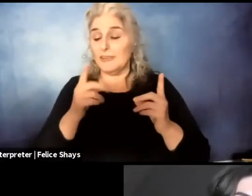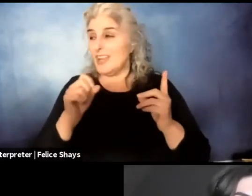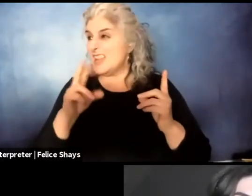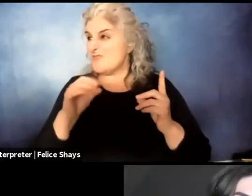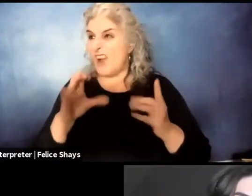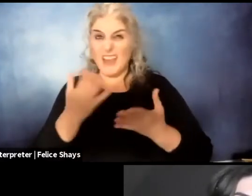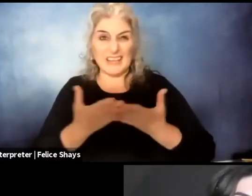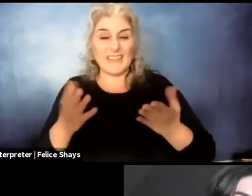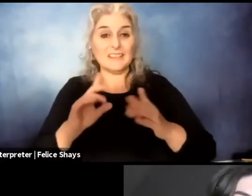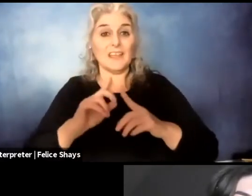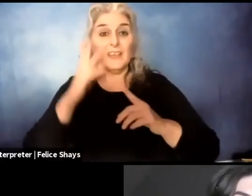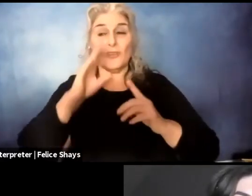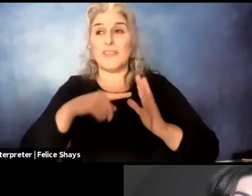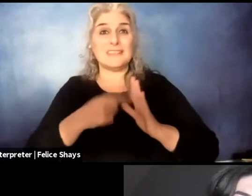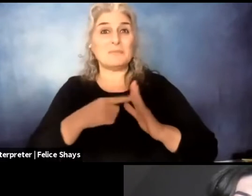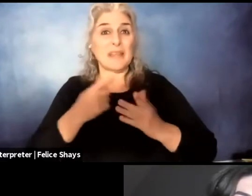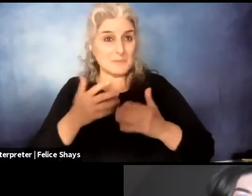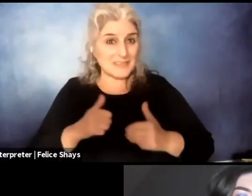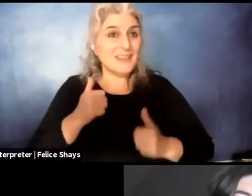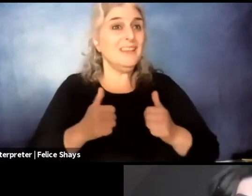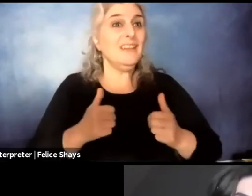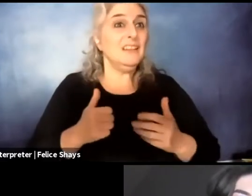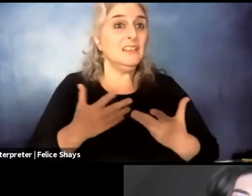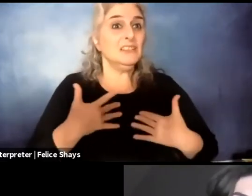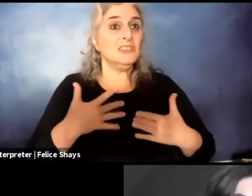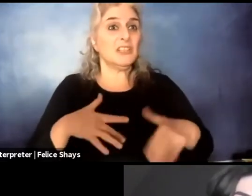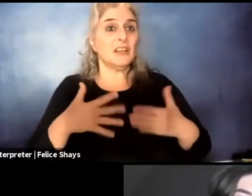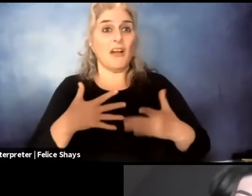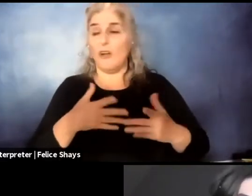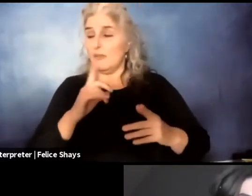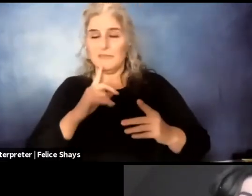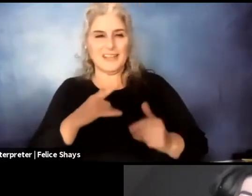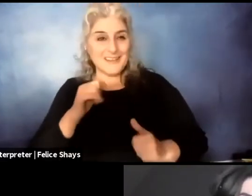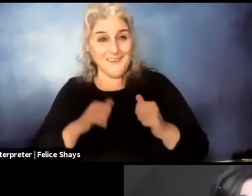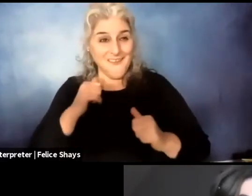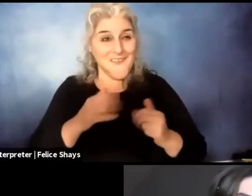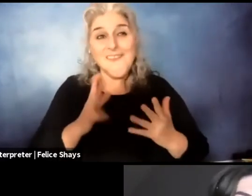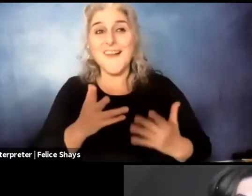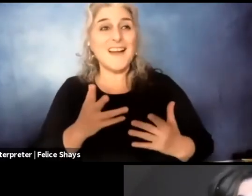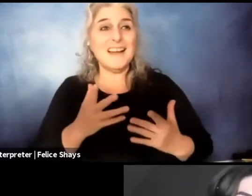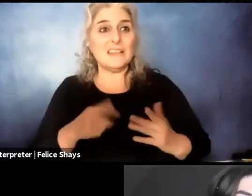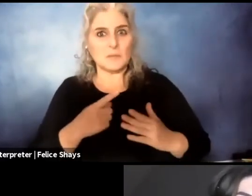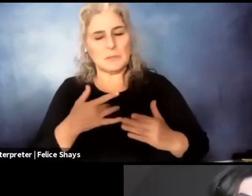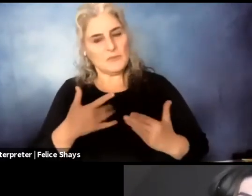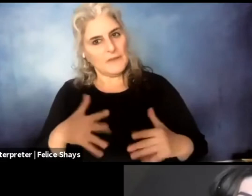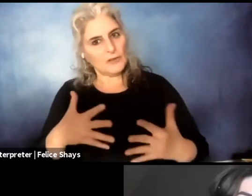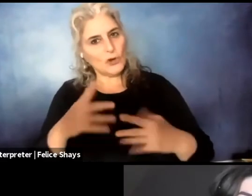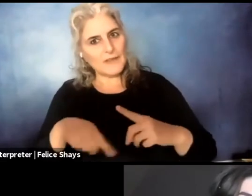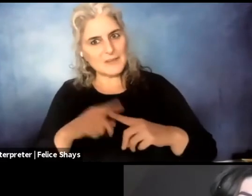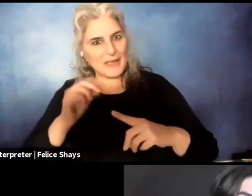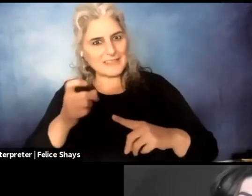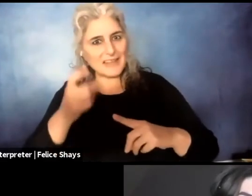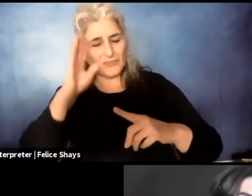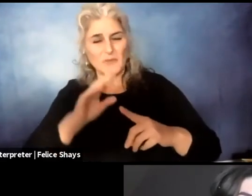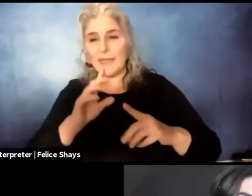And sometimes you're just super nervous about what you're gonna experience. Are you gonna come or not? Is this person gonna be pleased or